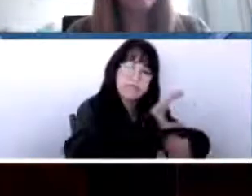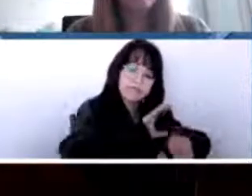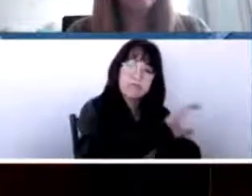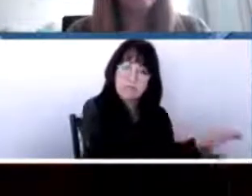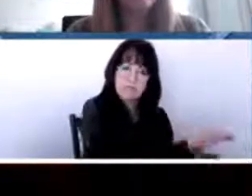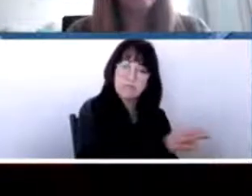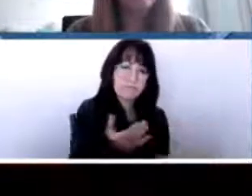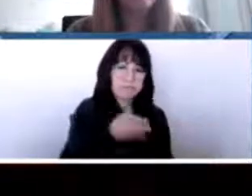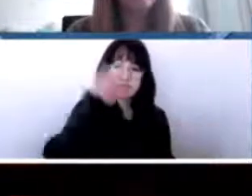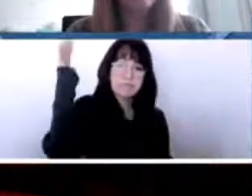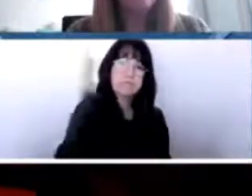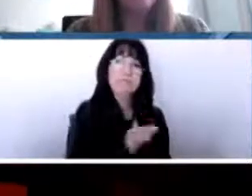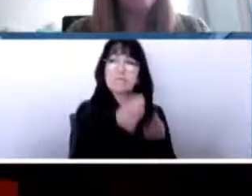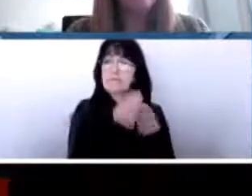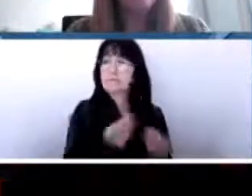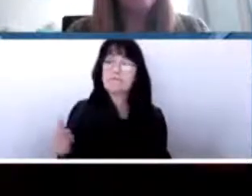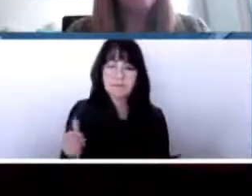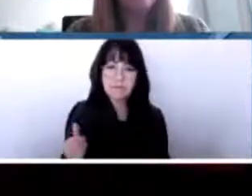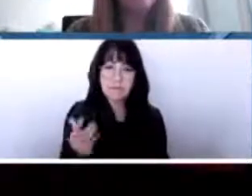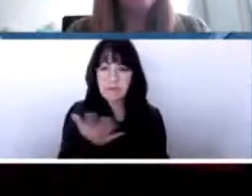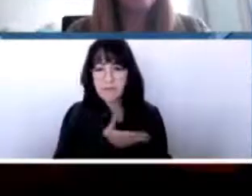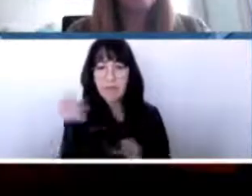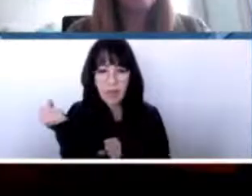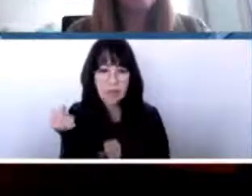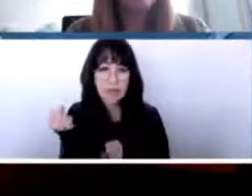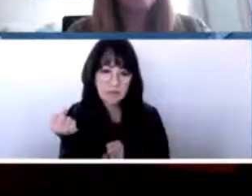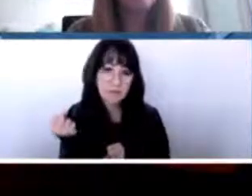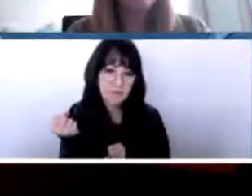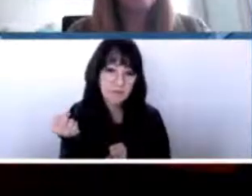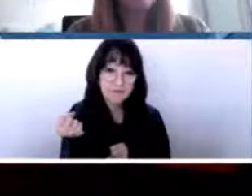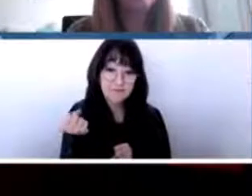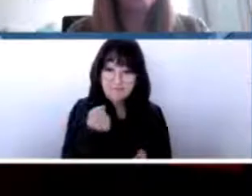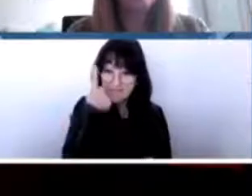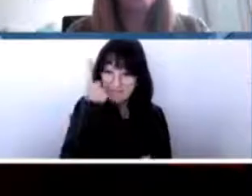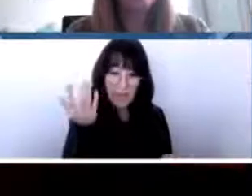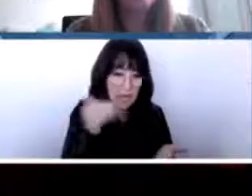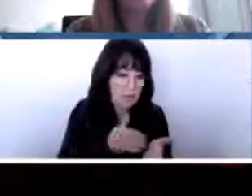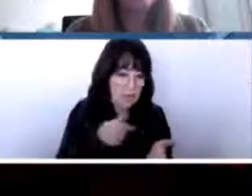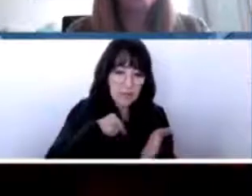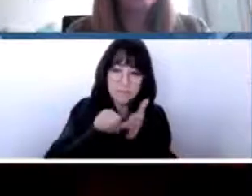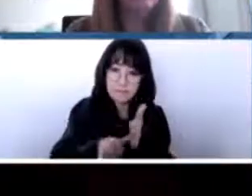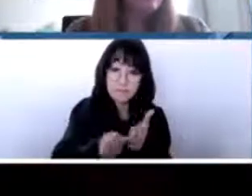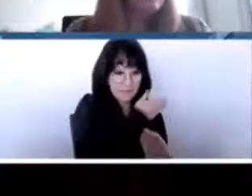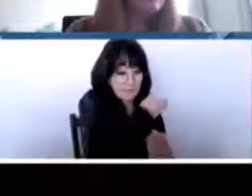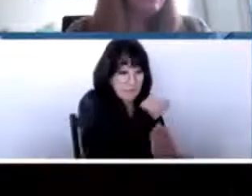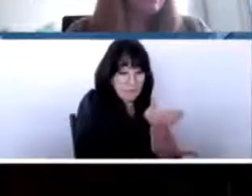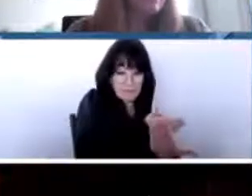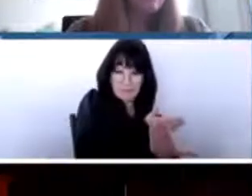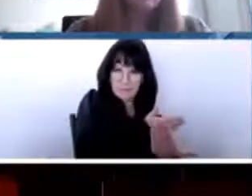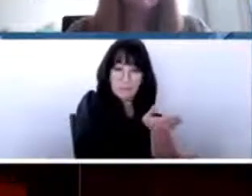late forecasted storm. A lot of uncertainty in the forecast